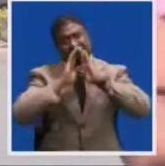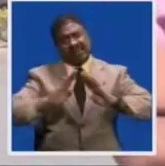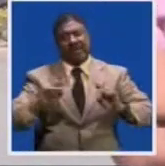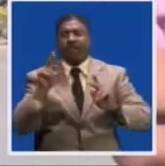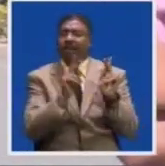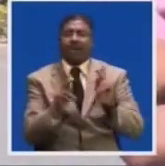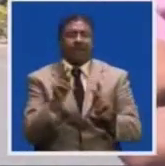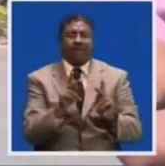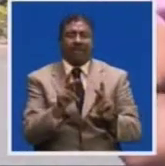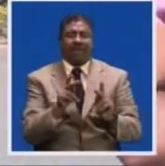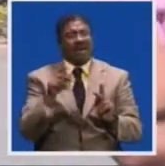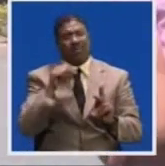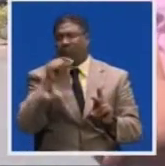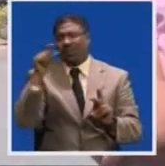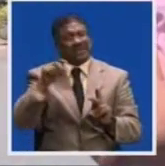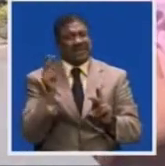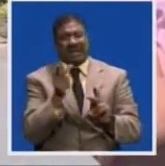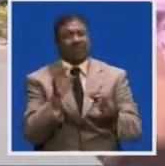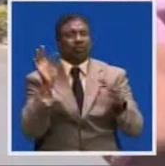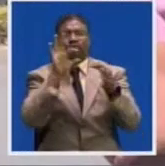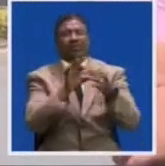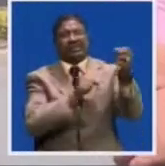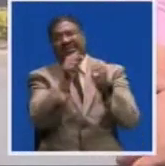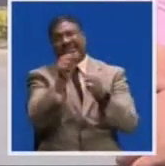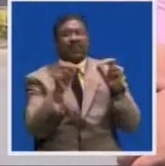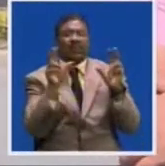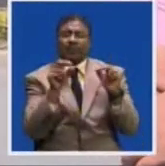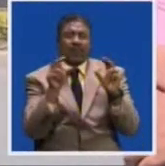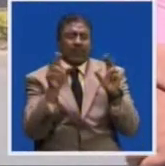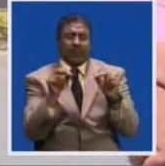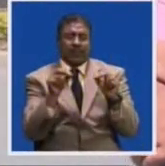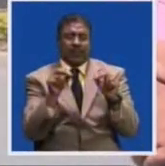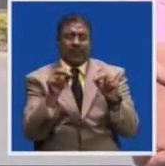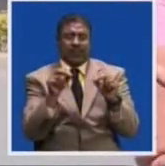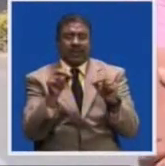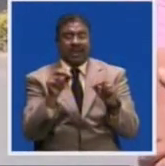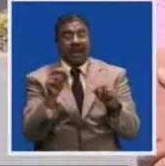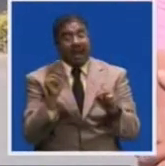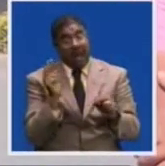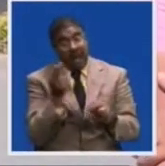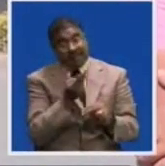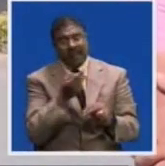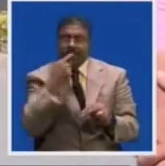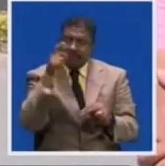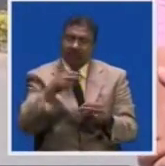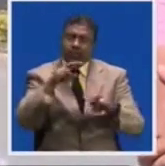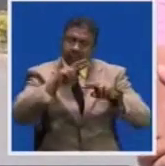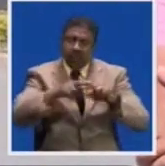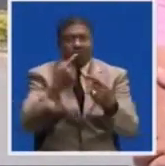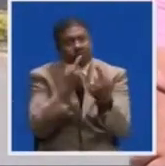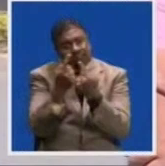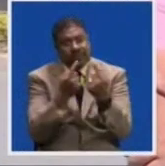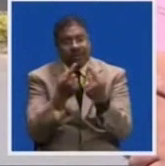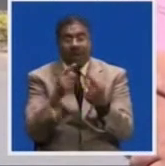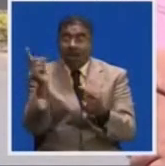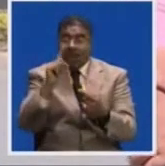engage ourselves in those forays or shortcuts. That's why we tend to say, okay, we can have a dialogue so that whatever our